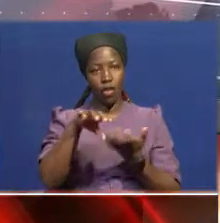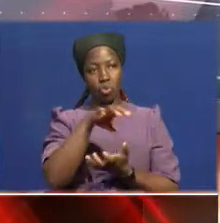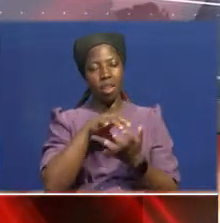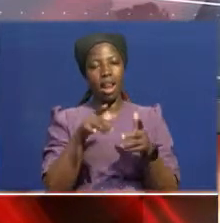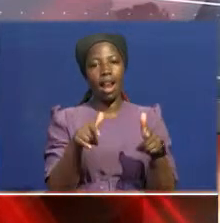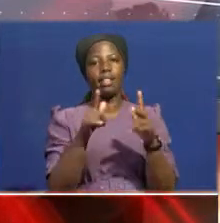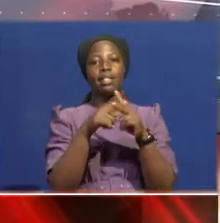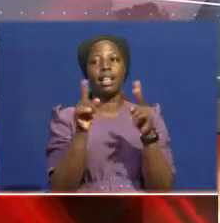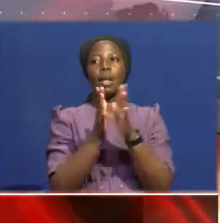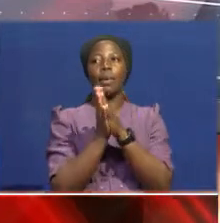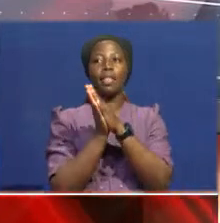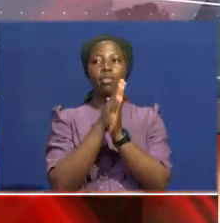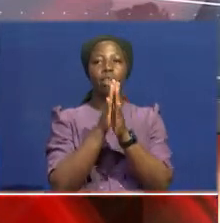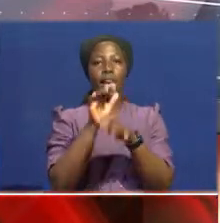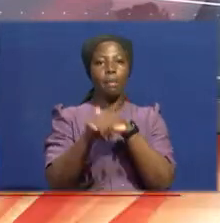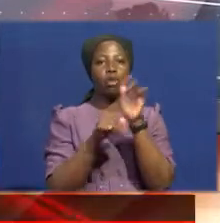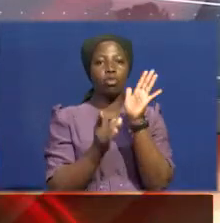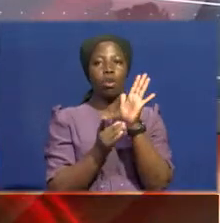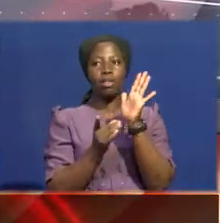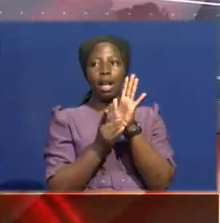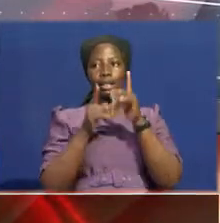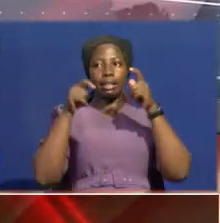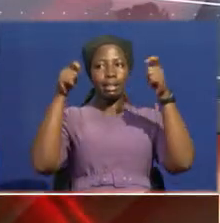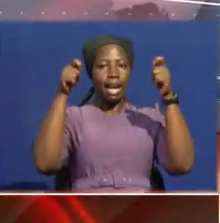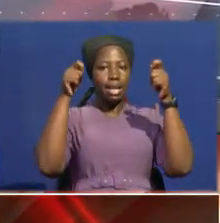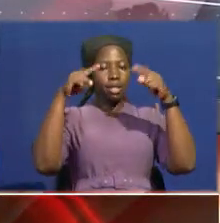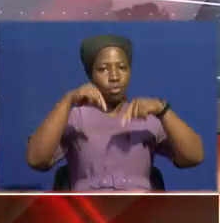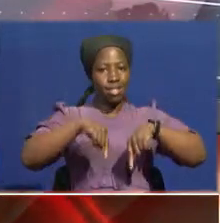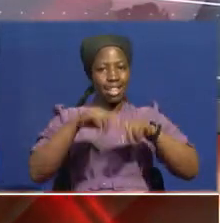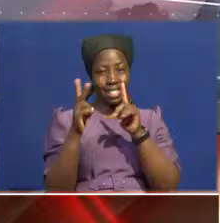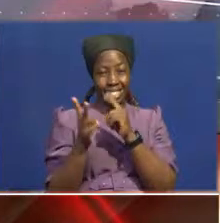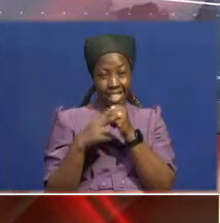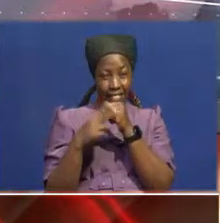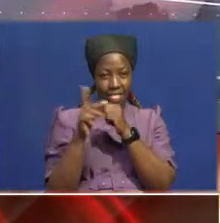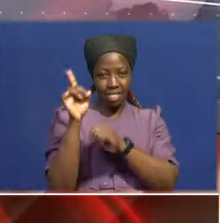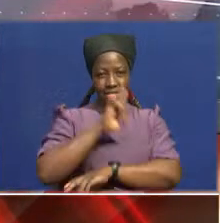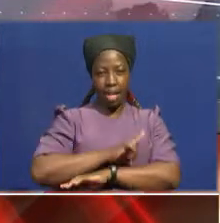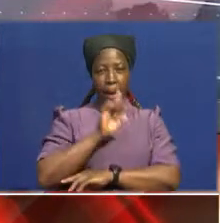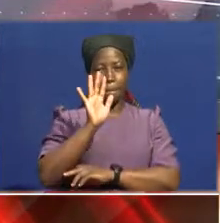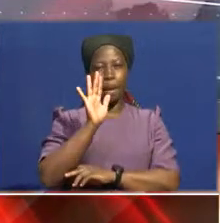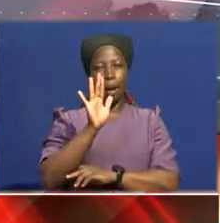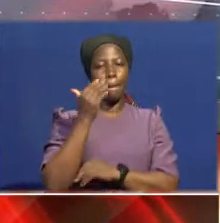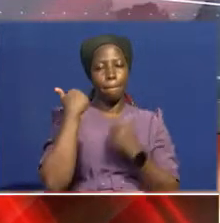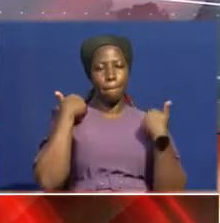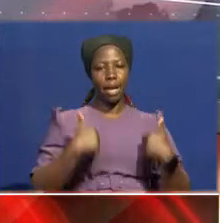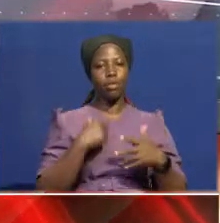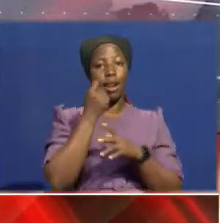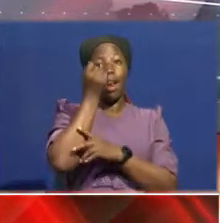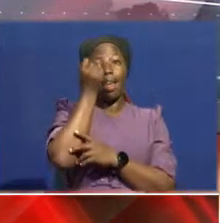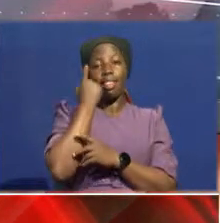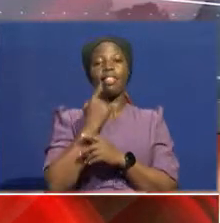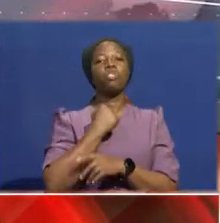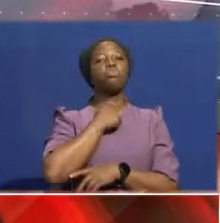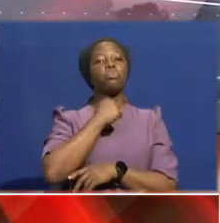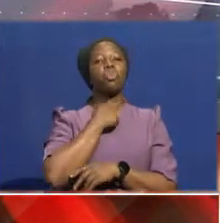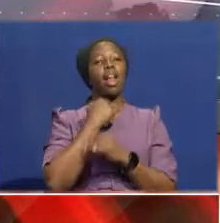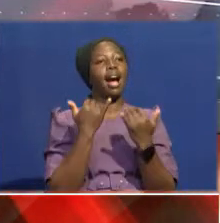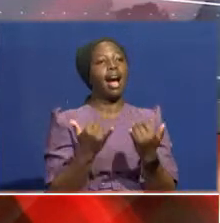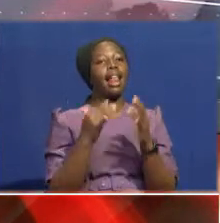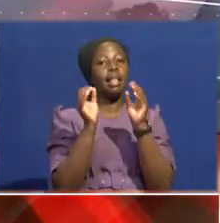that particular story of the doctor's strike entering its seventh day. I do understand that the unions are currently meeting at the